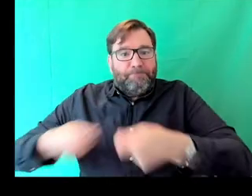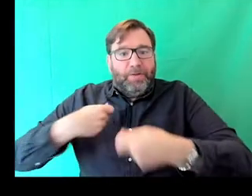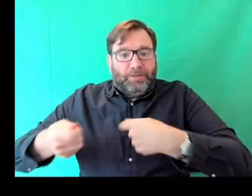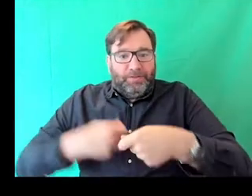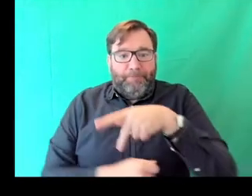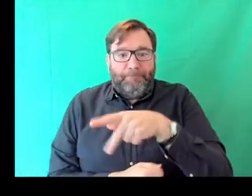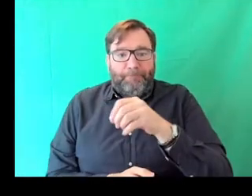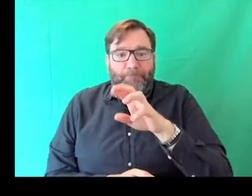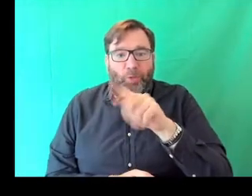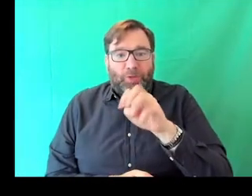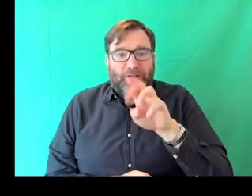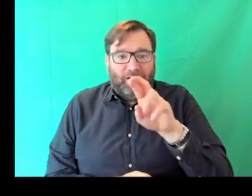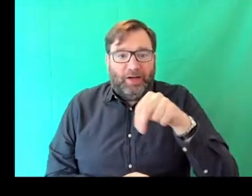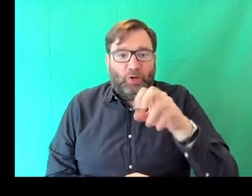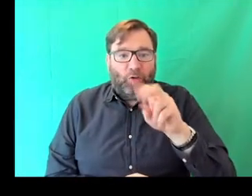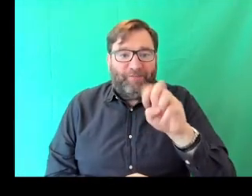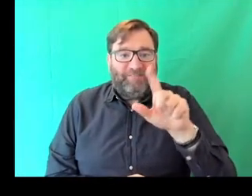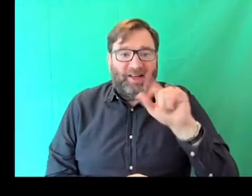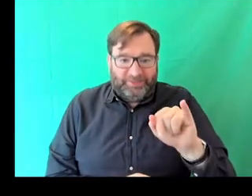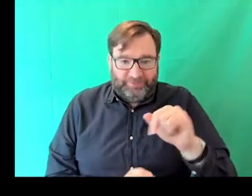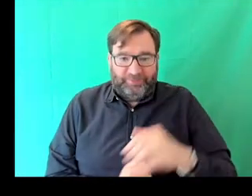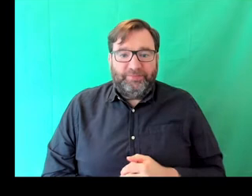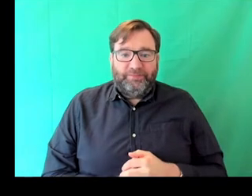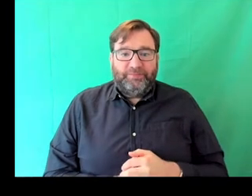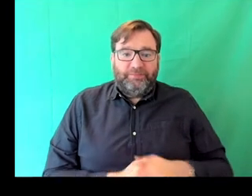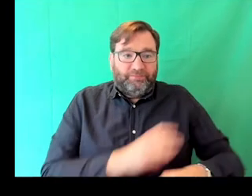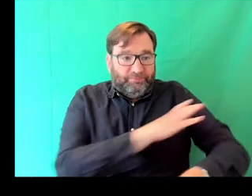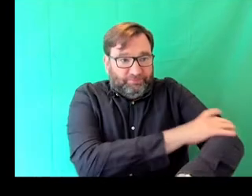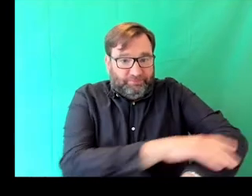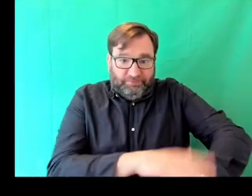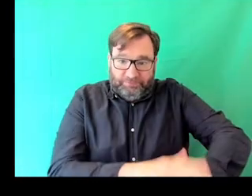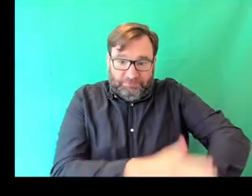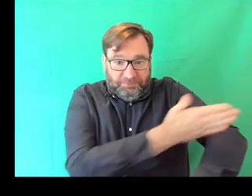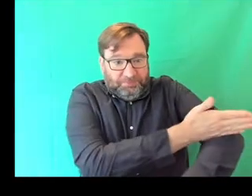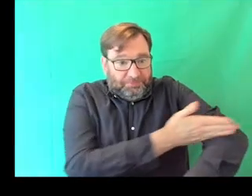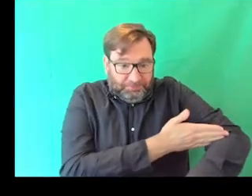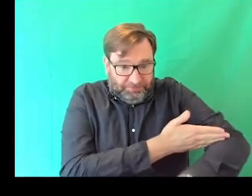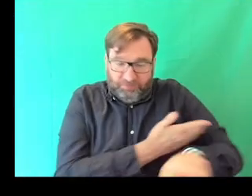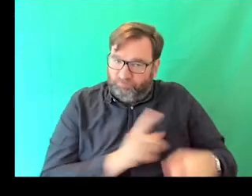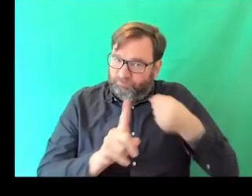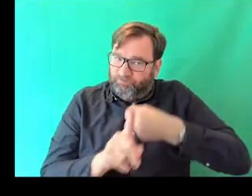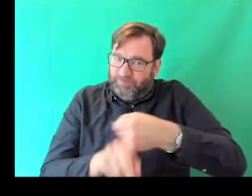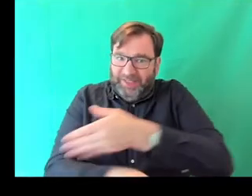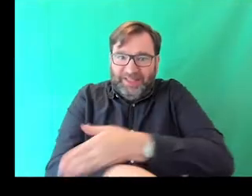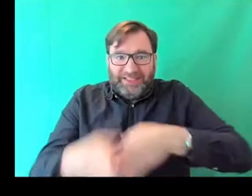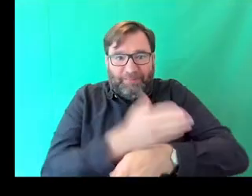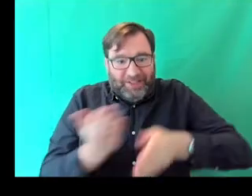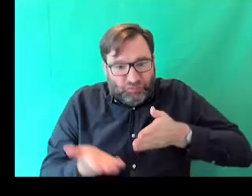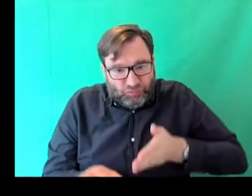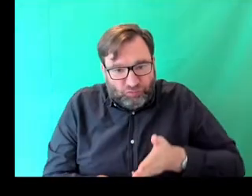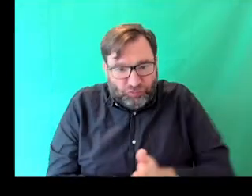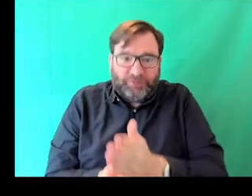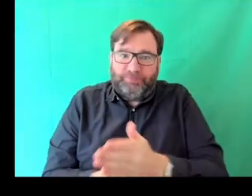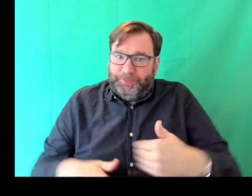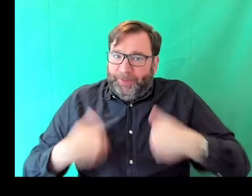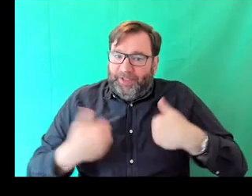social justice at a young age. After a professional career of swimming and participating at the Paralympic Games, she took